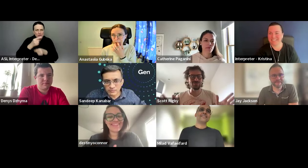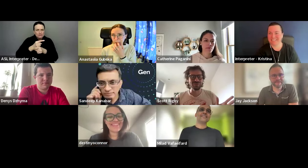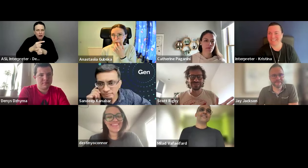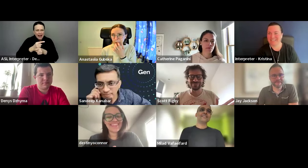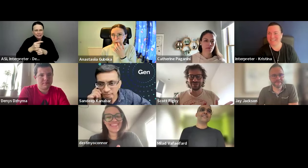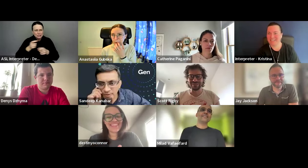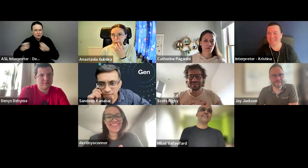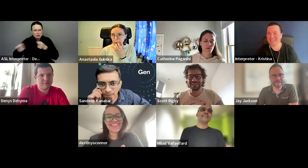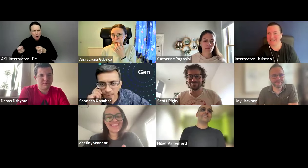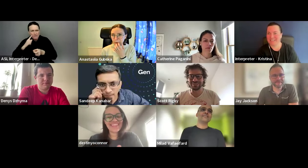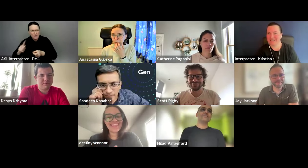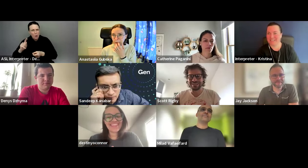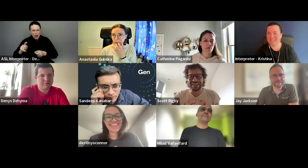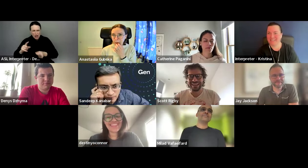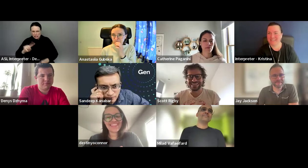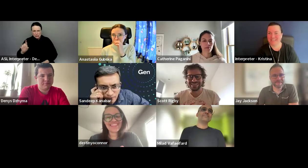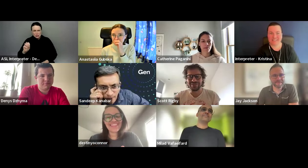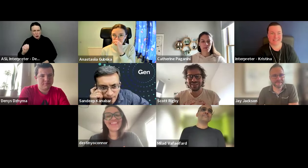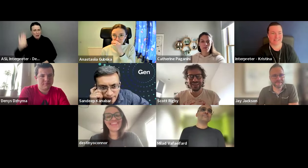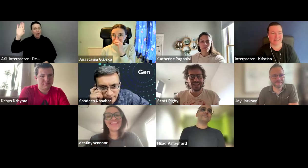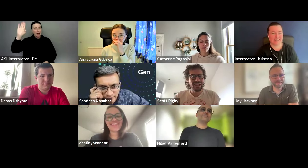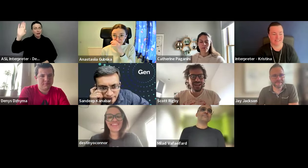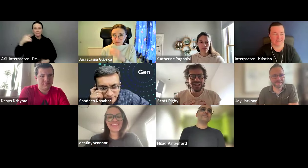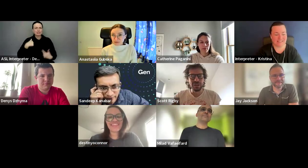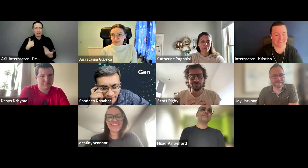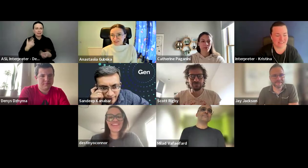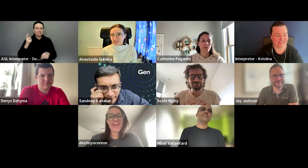Zoom controls where that allow me to raise my hand. So